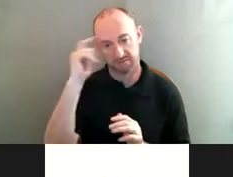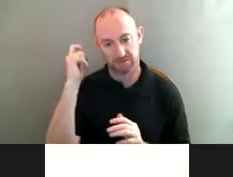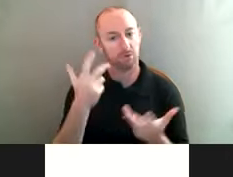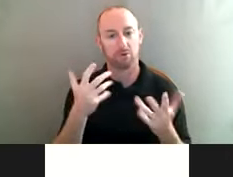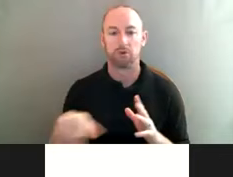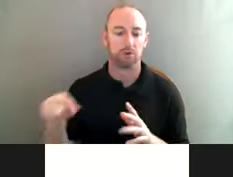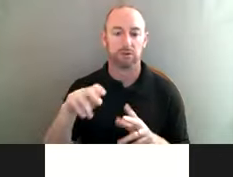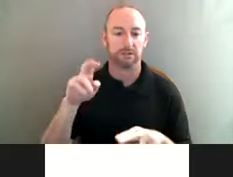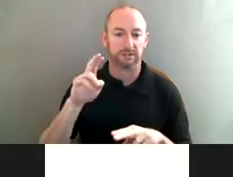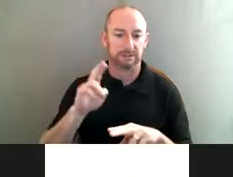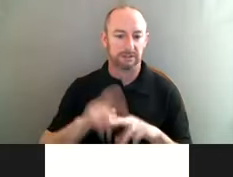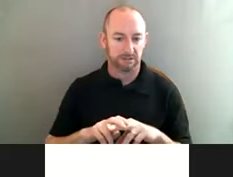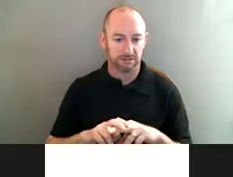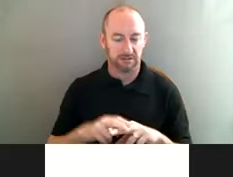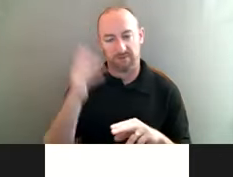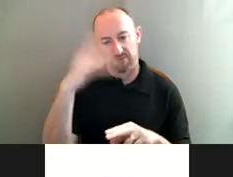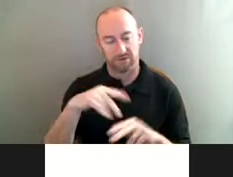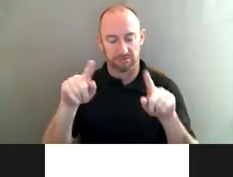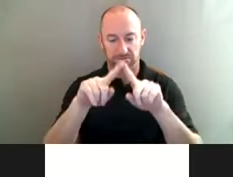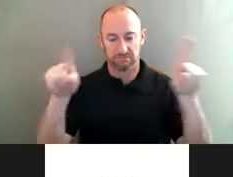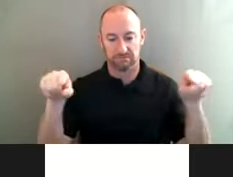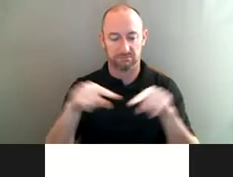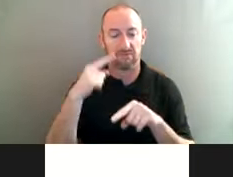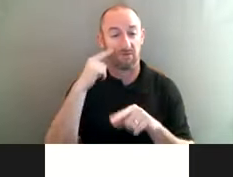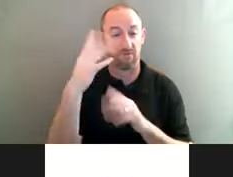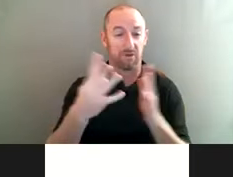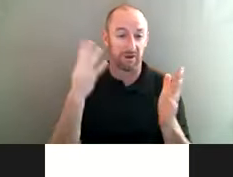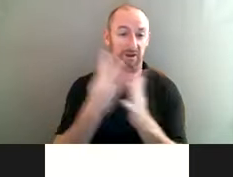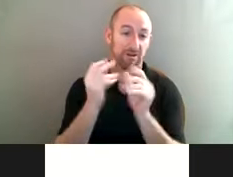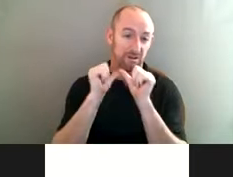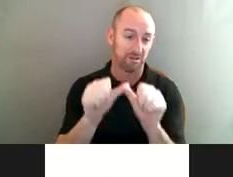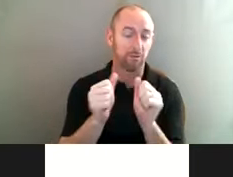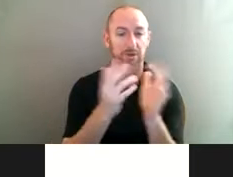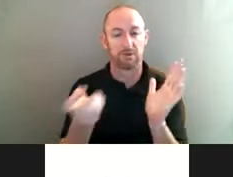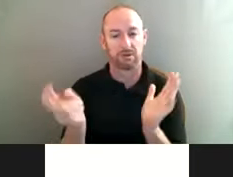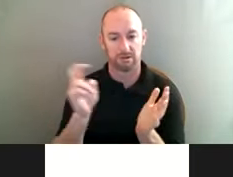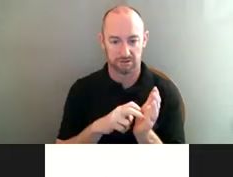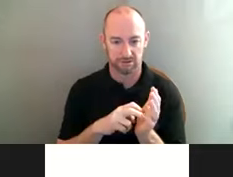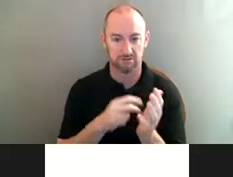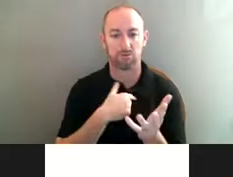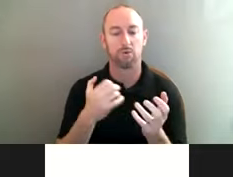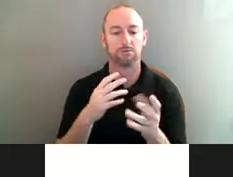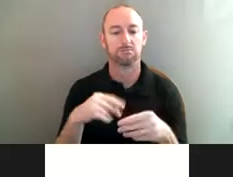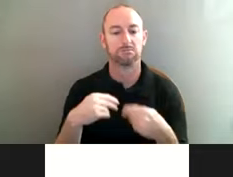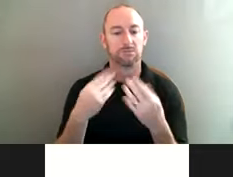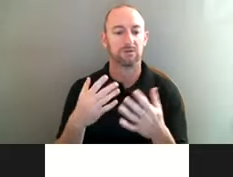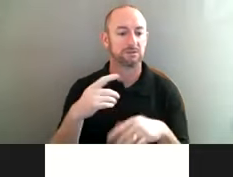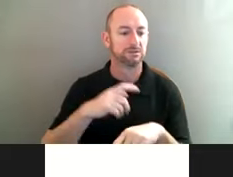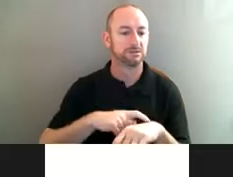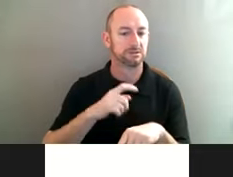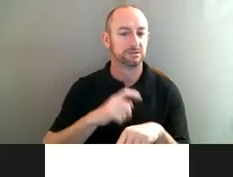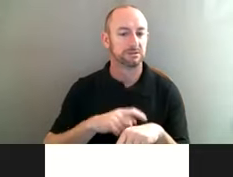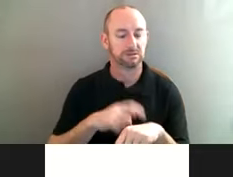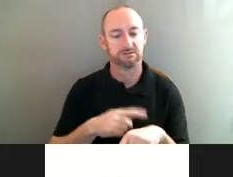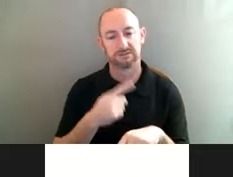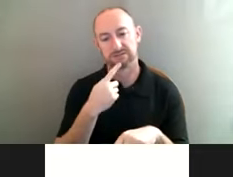you to sit in front of your monitor for four straight hours without getting up. So we deliberately wanted to put up a time. So we could